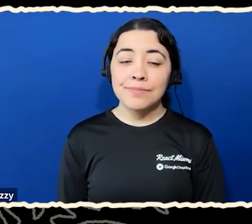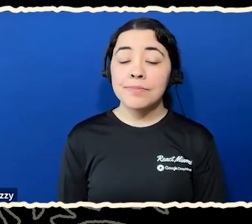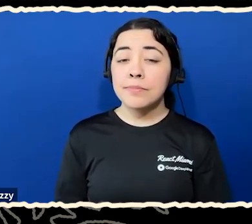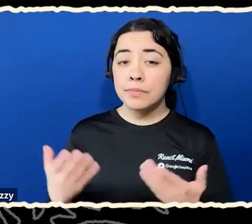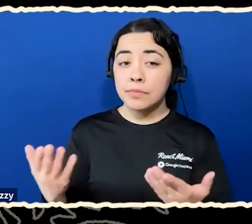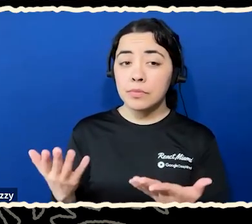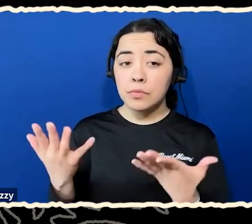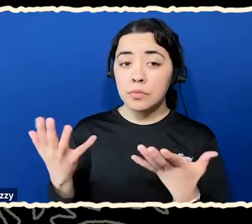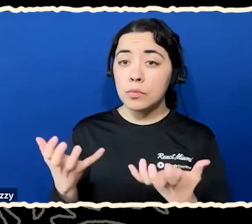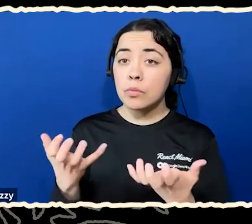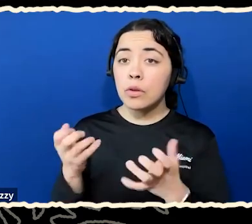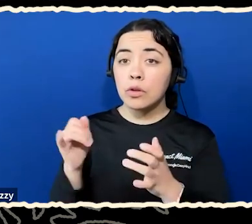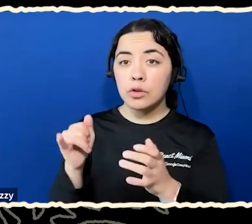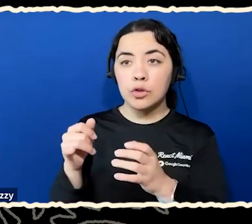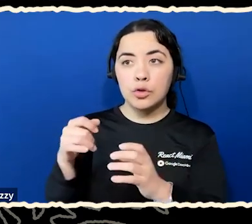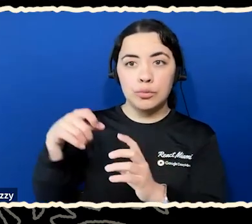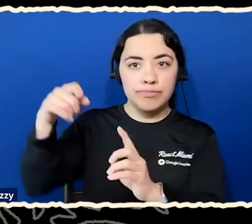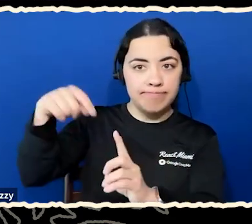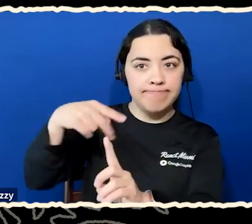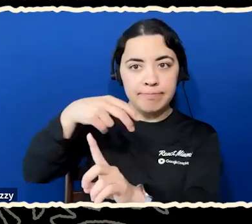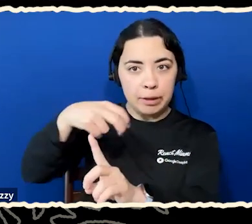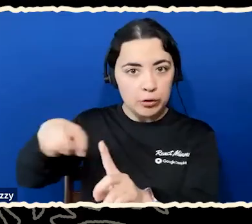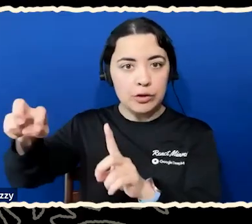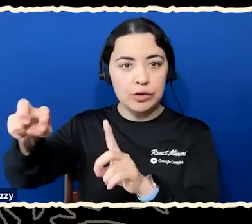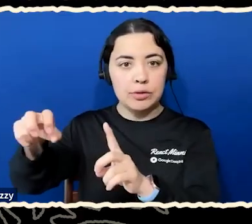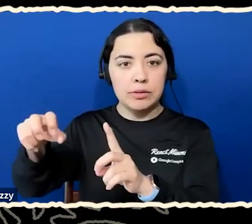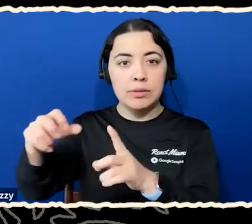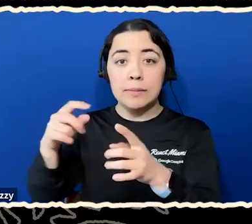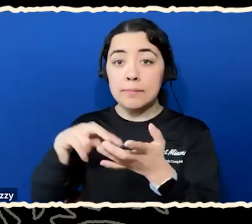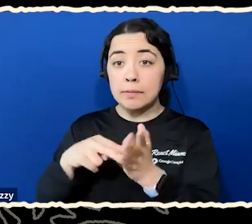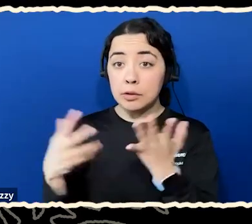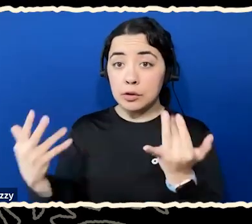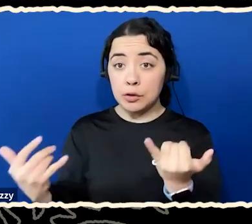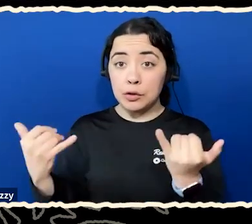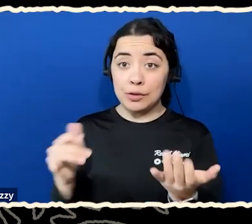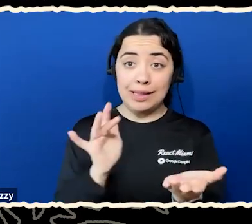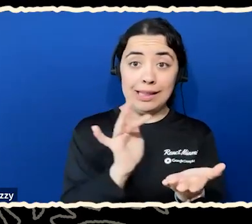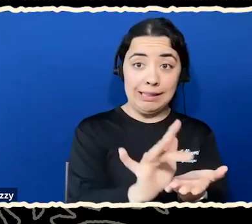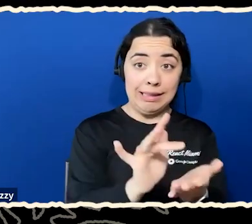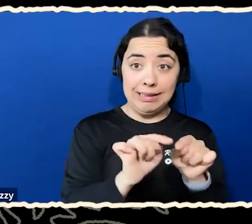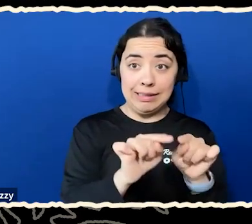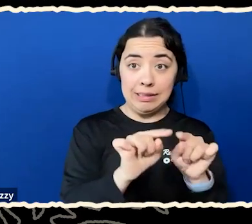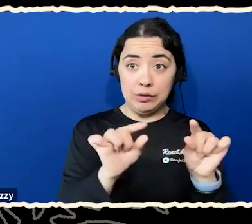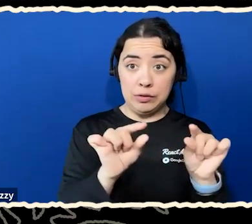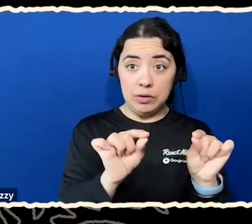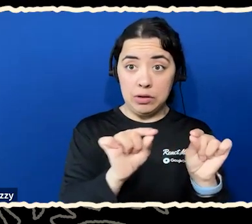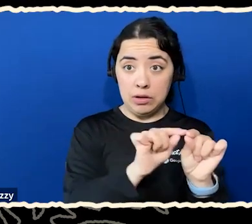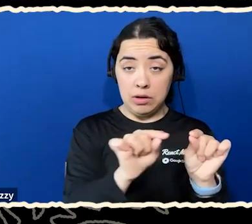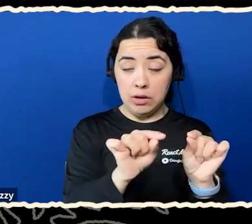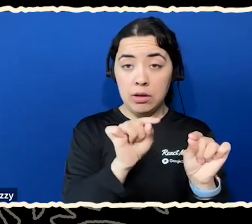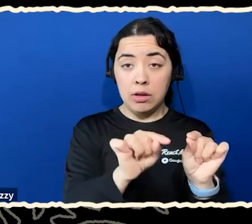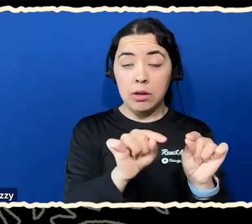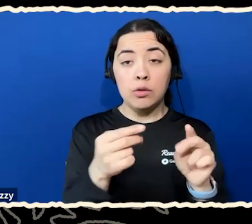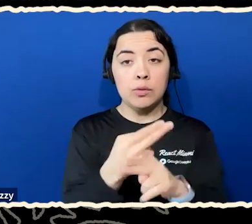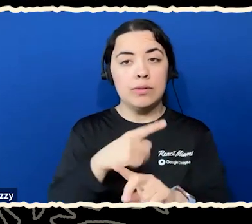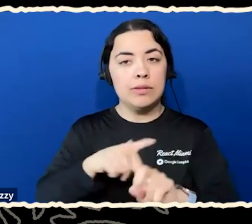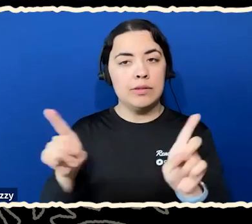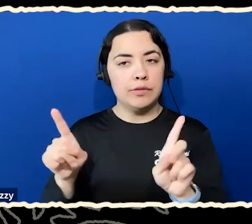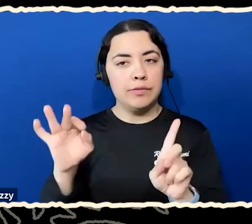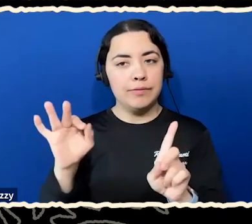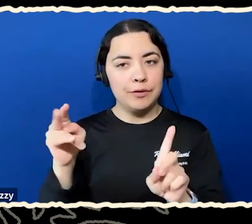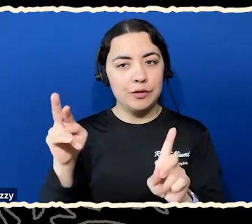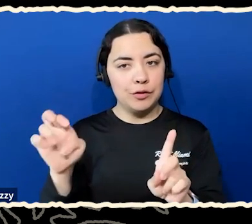appropriately, when we click this card, we're going to use a different feature in view transitions. So let me find the card.